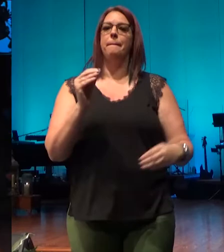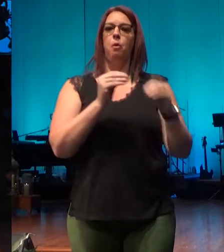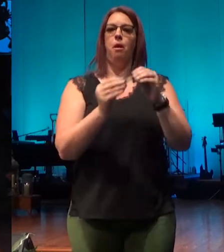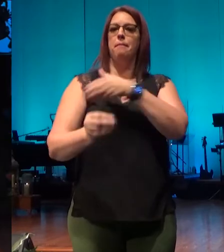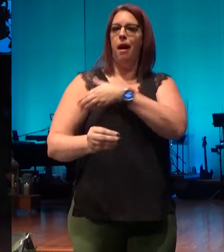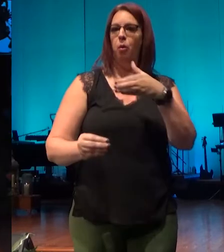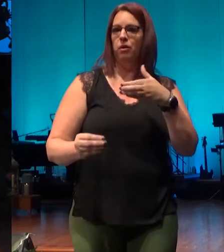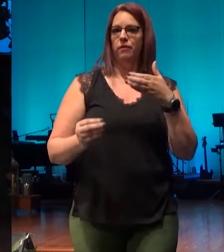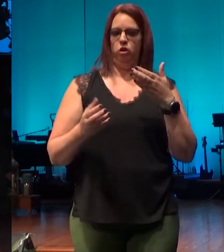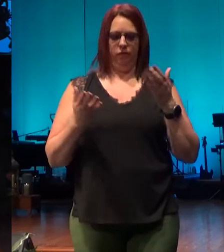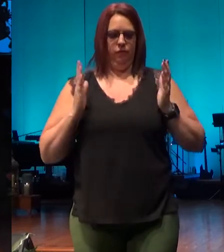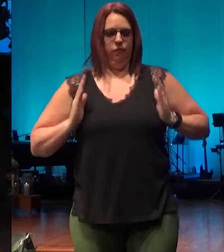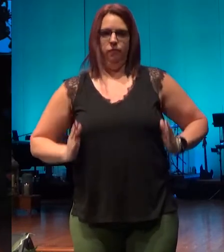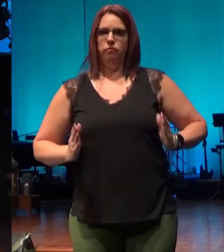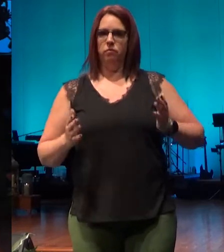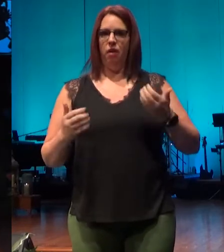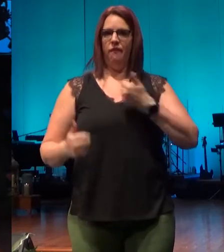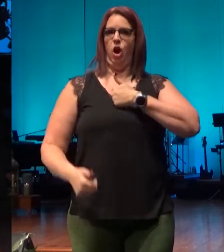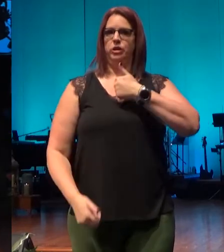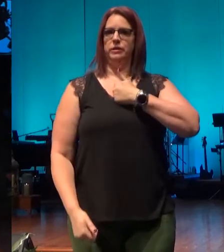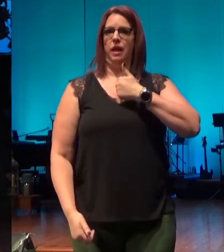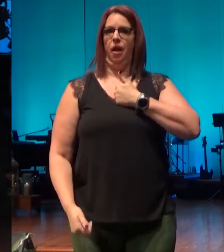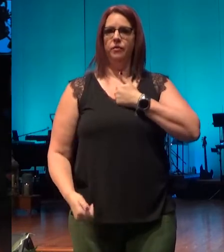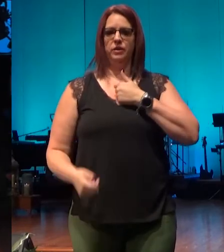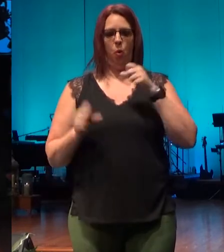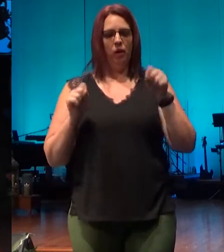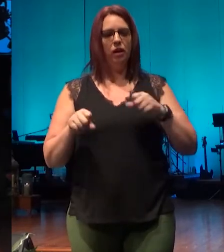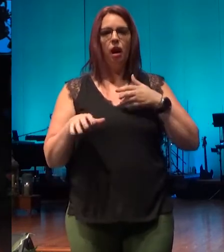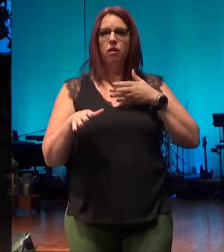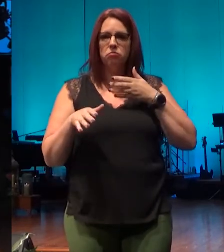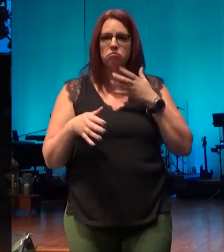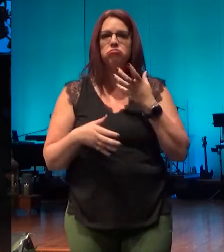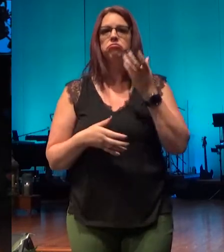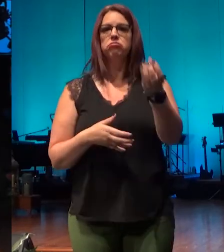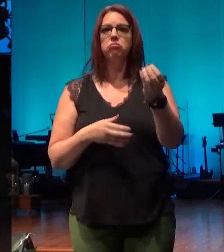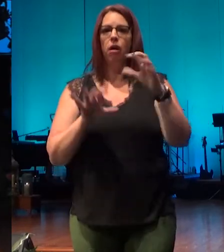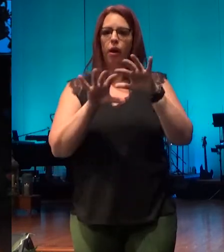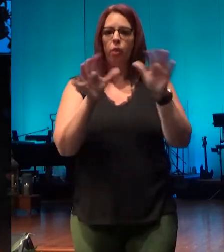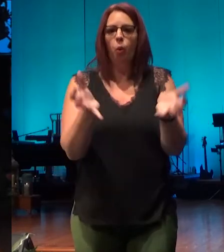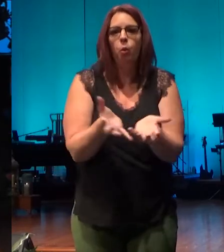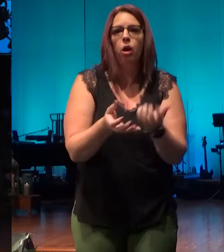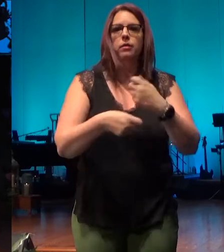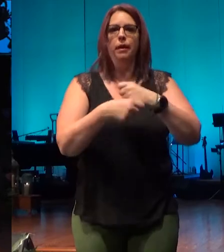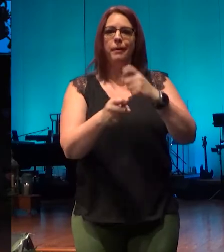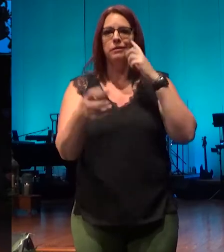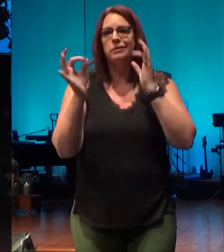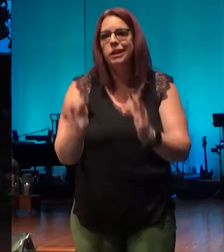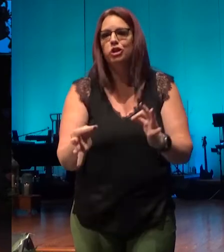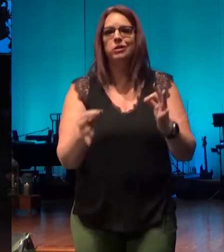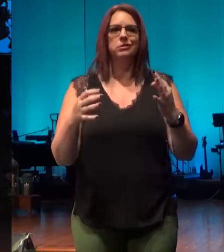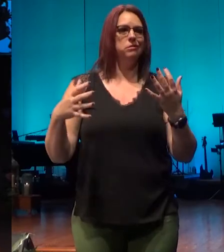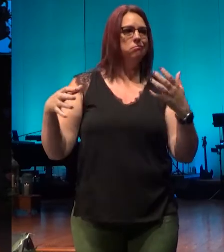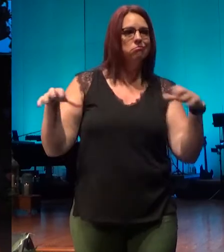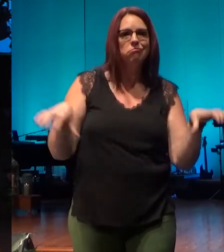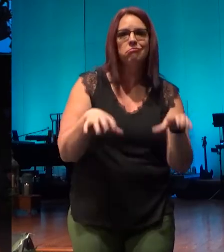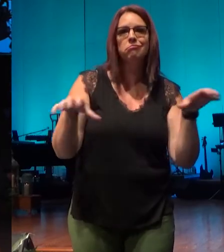walk out in the world and feel our guidance to live our life and make decisions and do what we do. And during the week, I found a